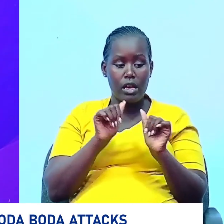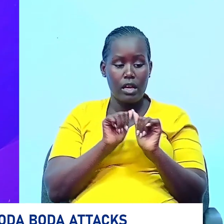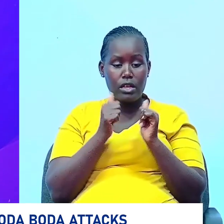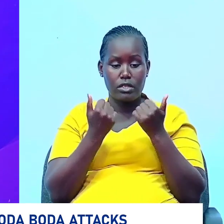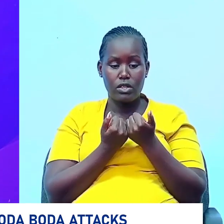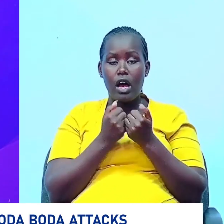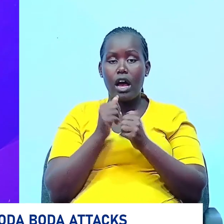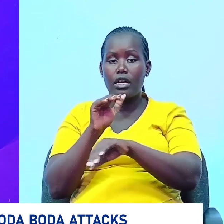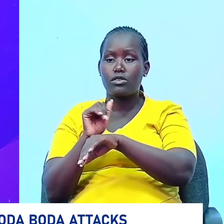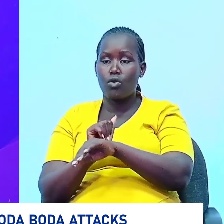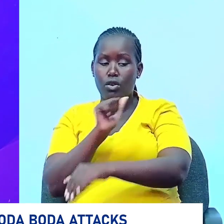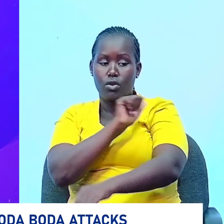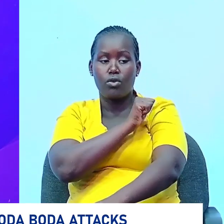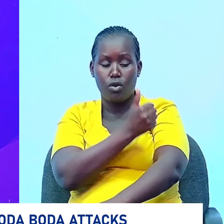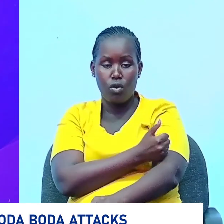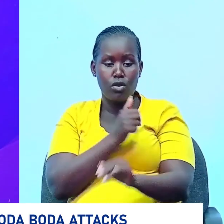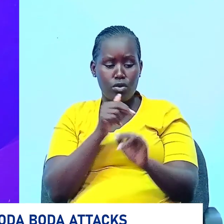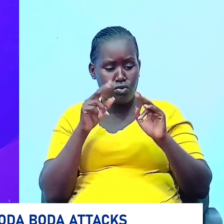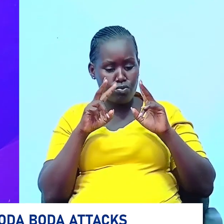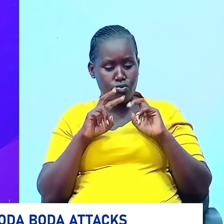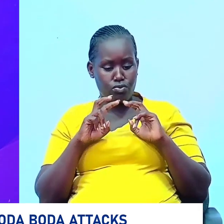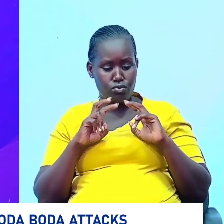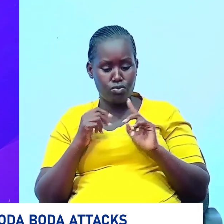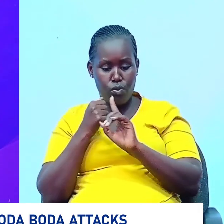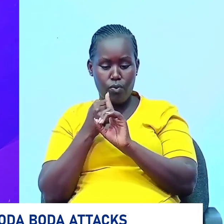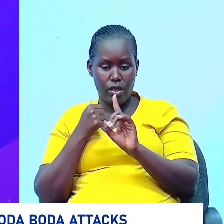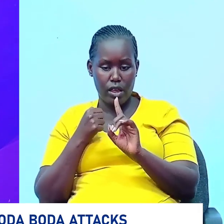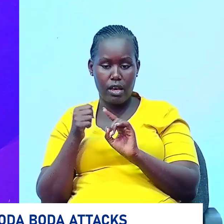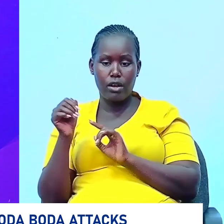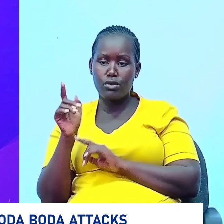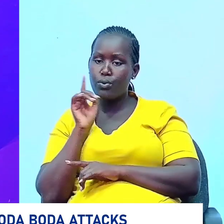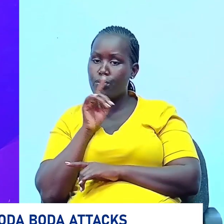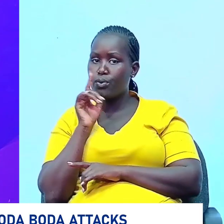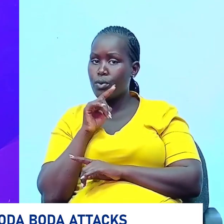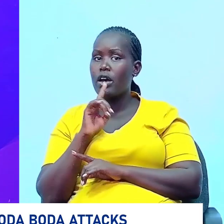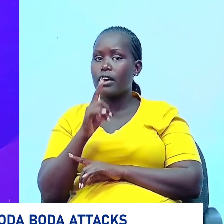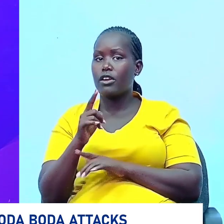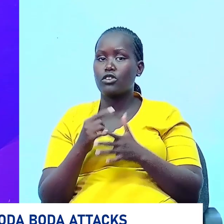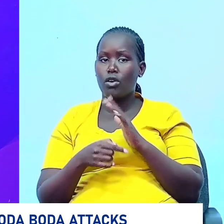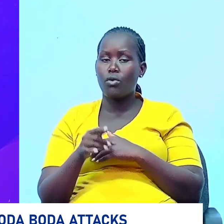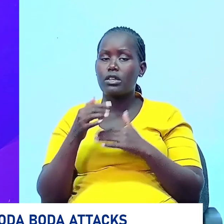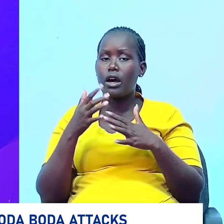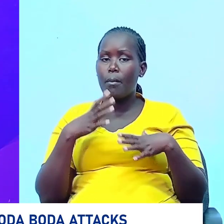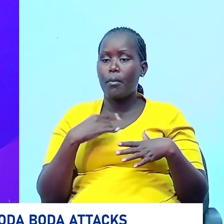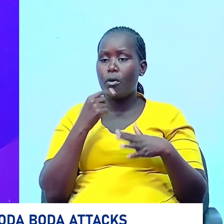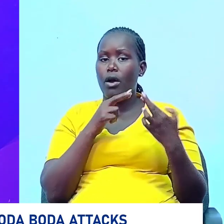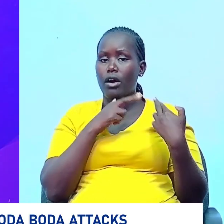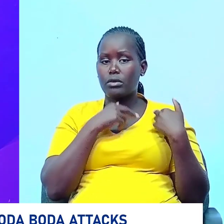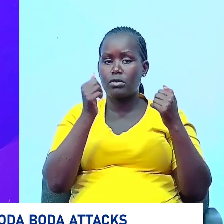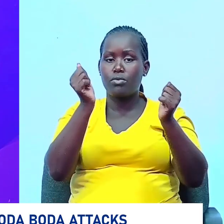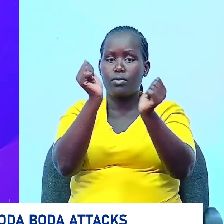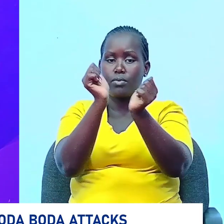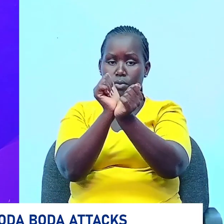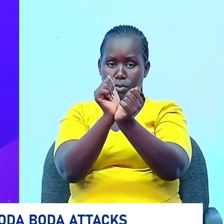called on authorities to investigate the attacks thoroughly and ensure that those responsible are arrested